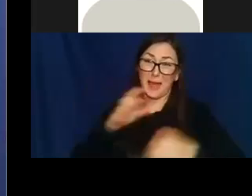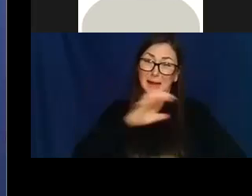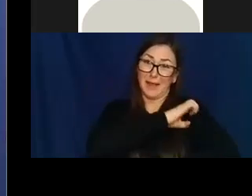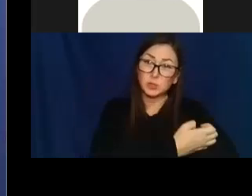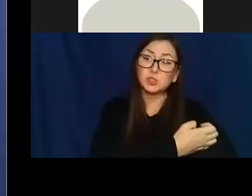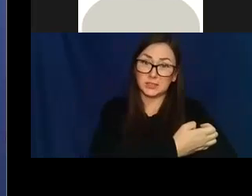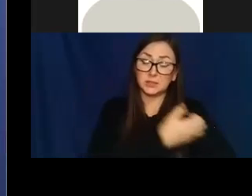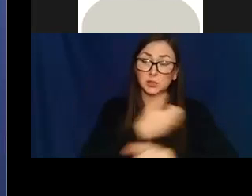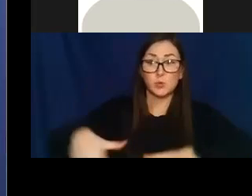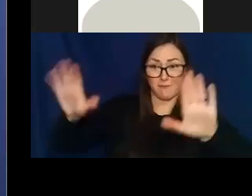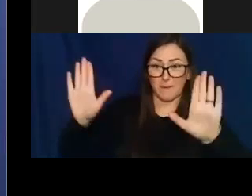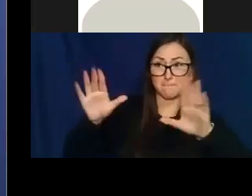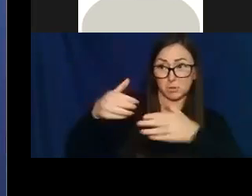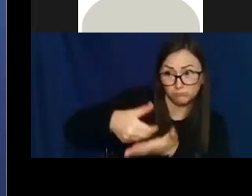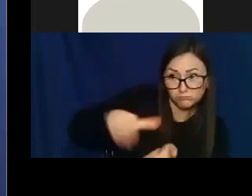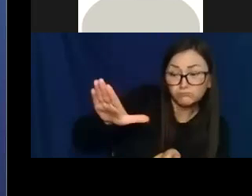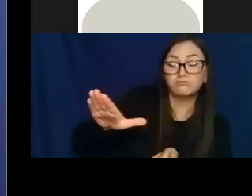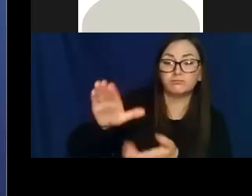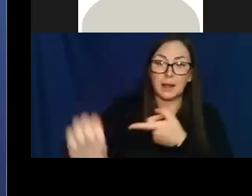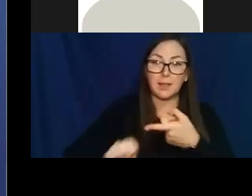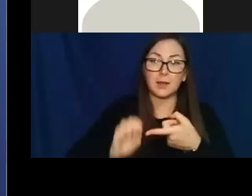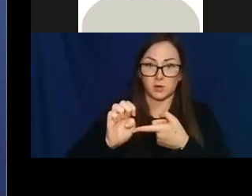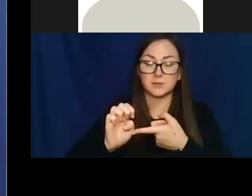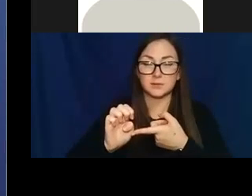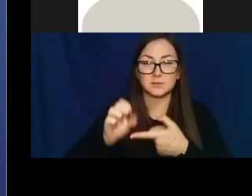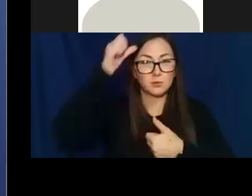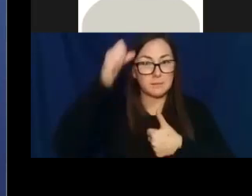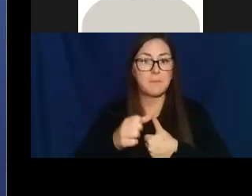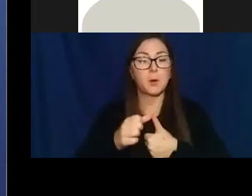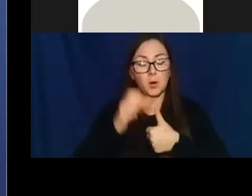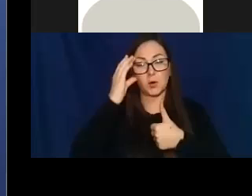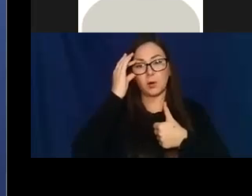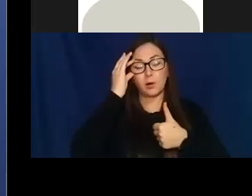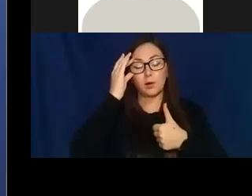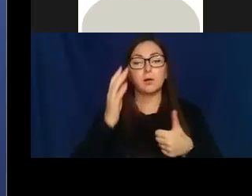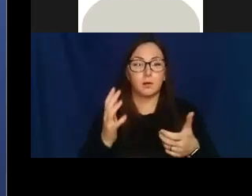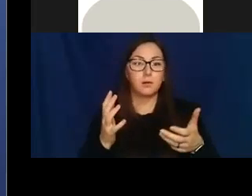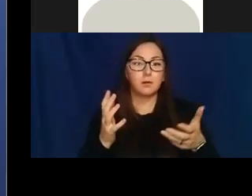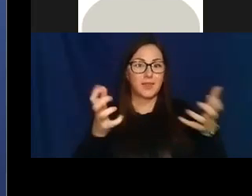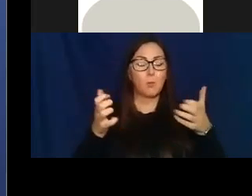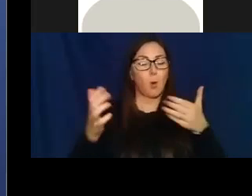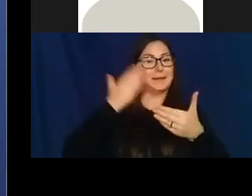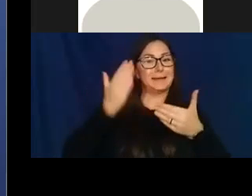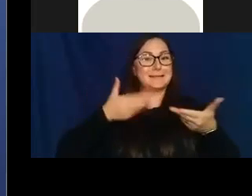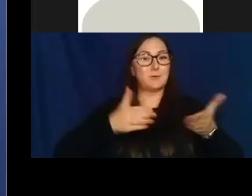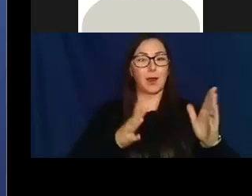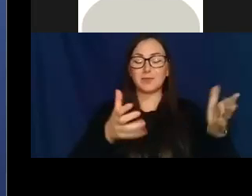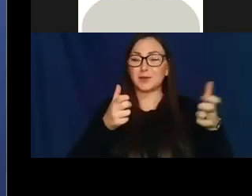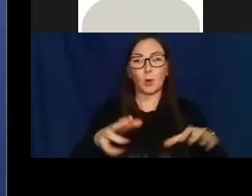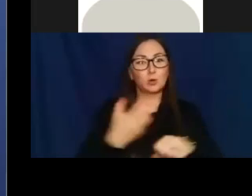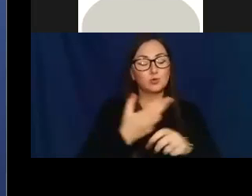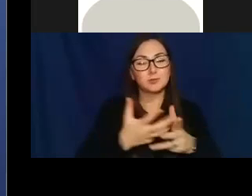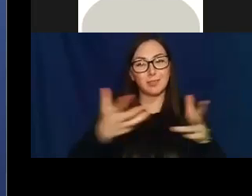Okay, it's a matter of energy. Nature wants to take the easy path. If you think about where those noble